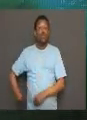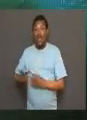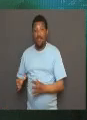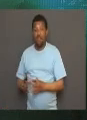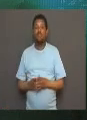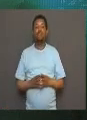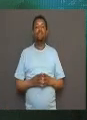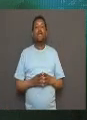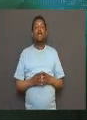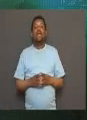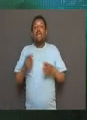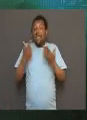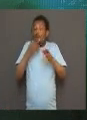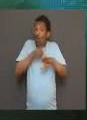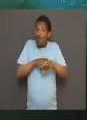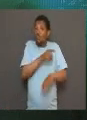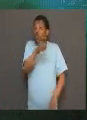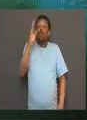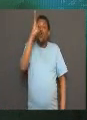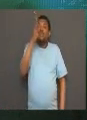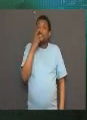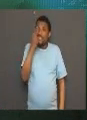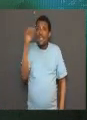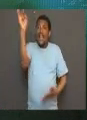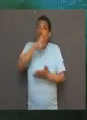Students, in a moment, you will see a